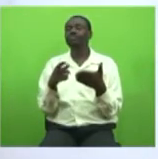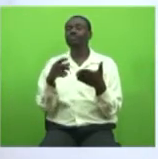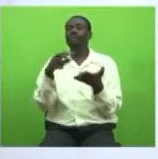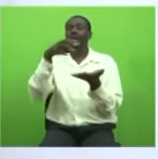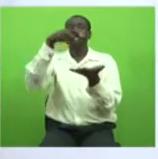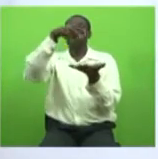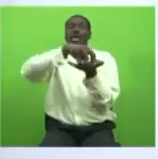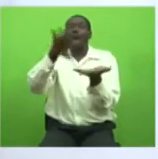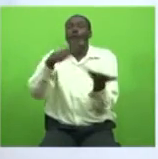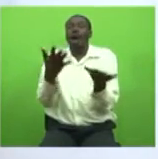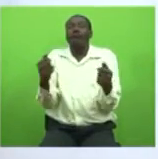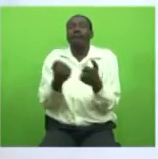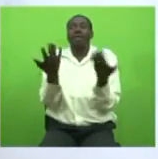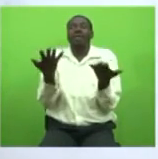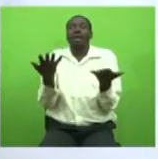the examining officer,